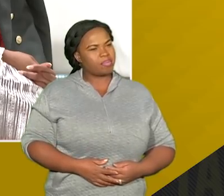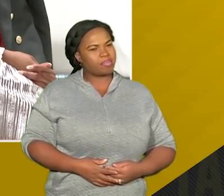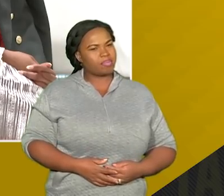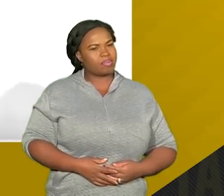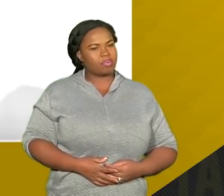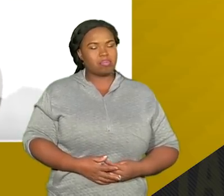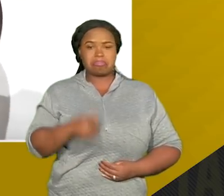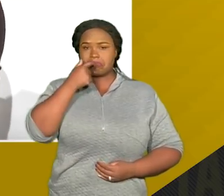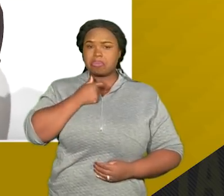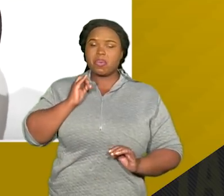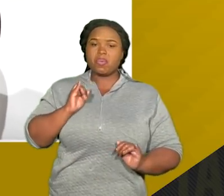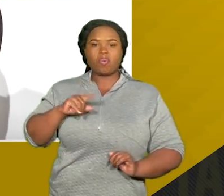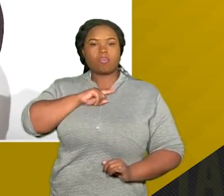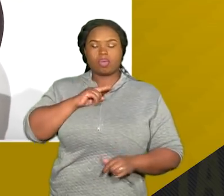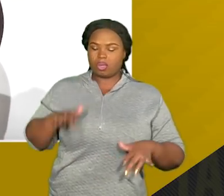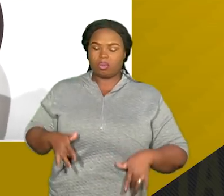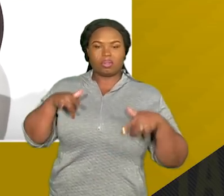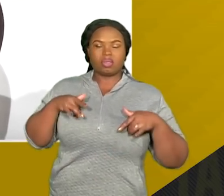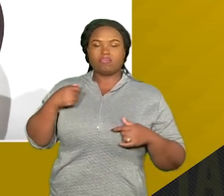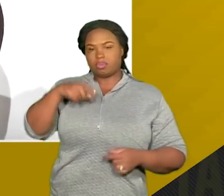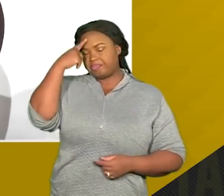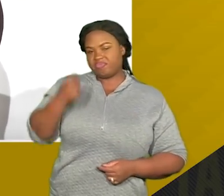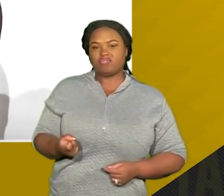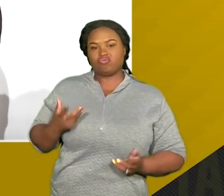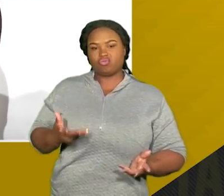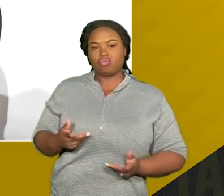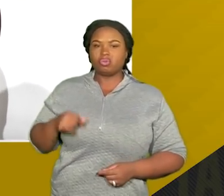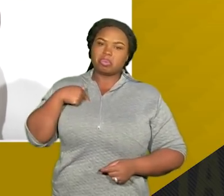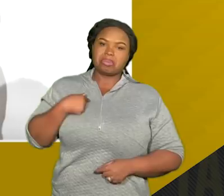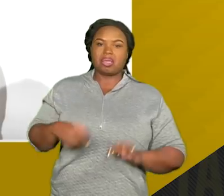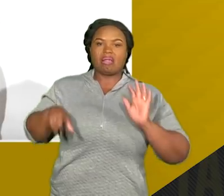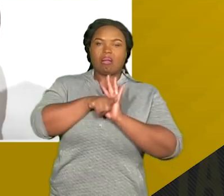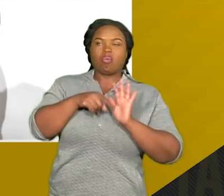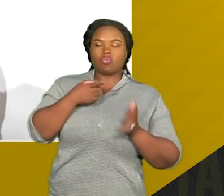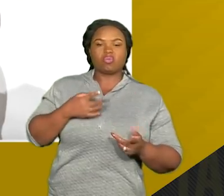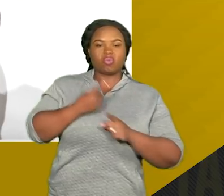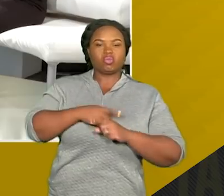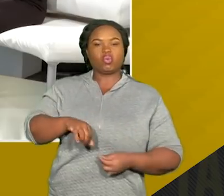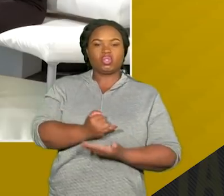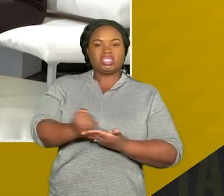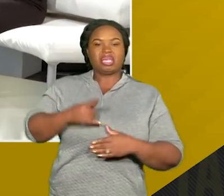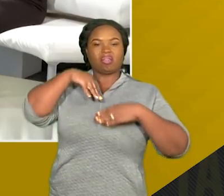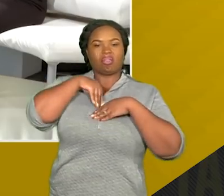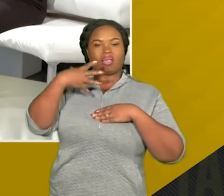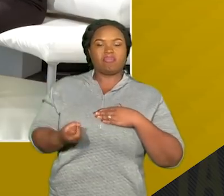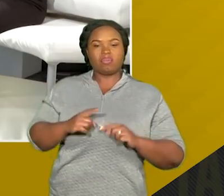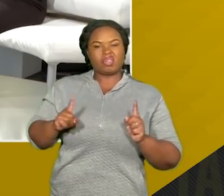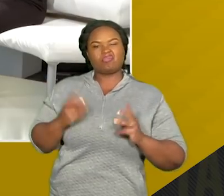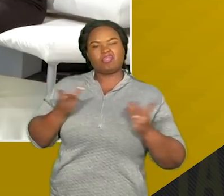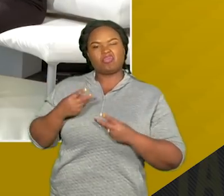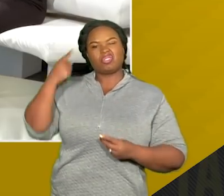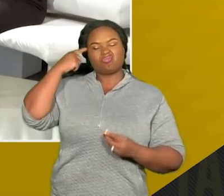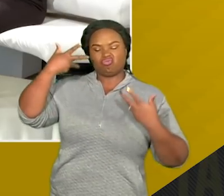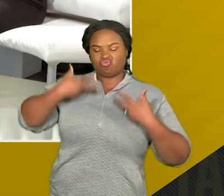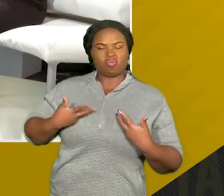It was so sad because all my life I had to believe hore I'm cursed. But then it was just society's perception of me. So it